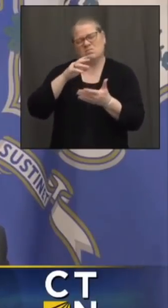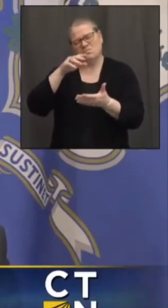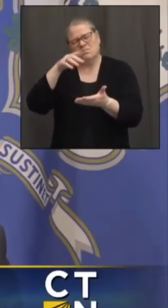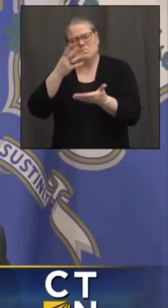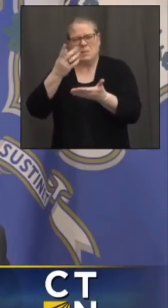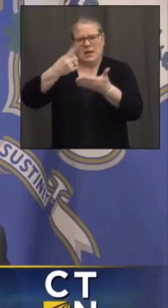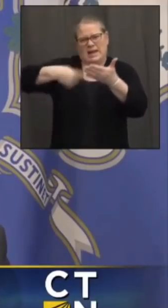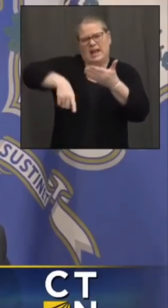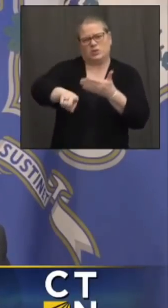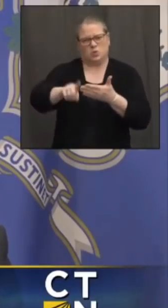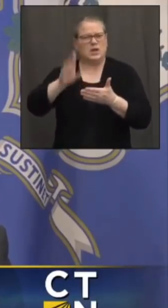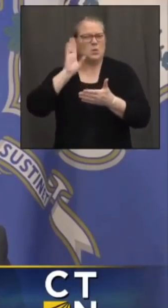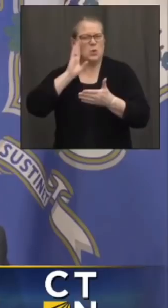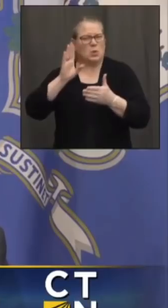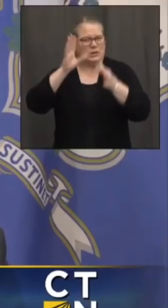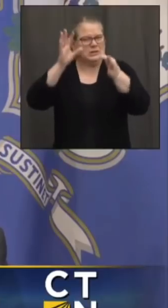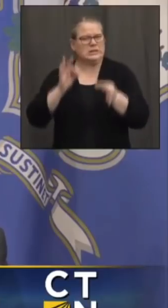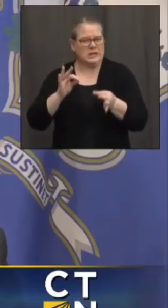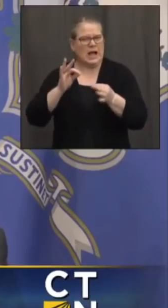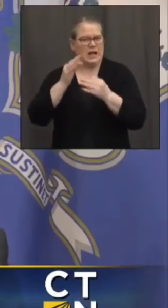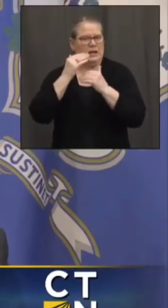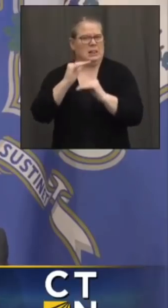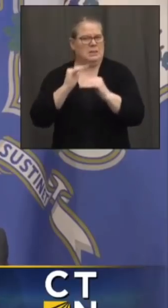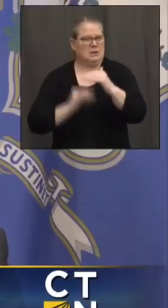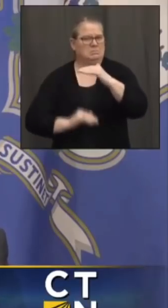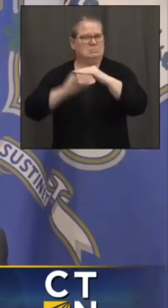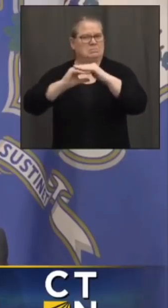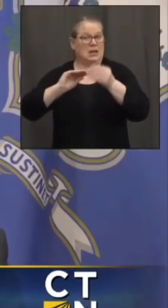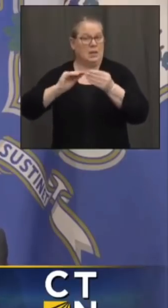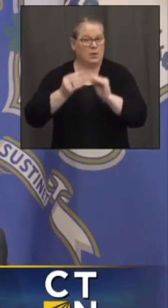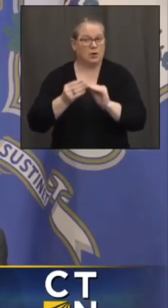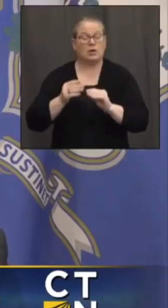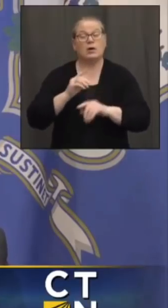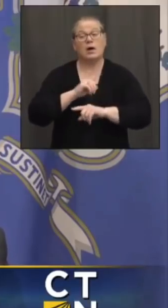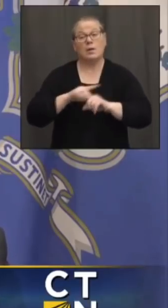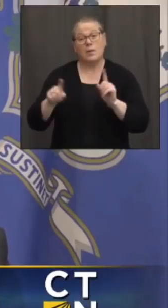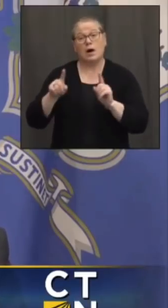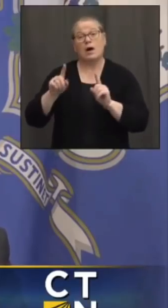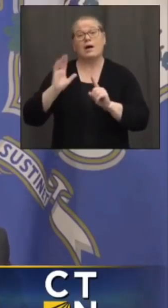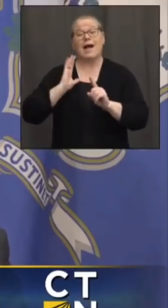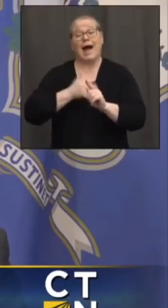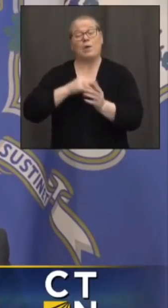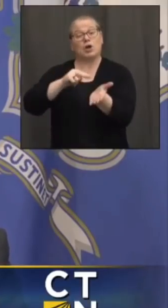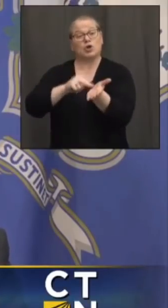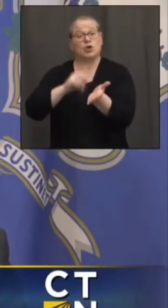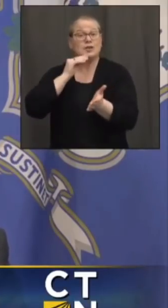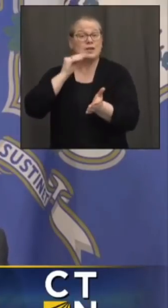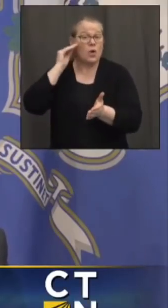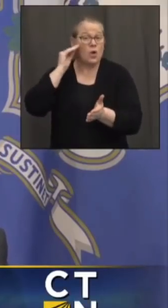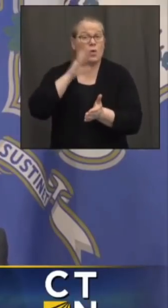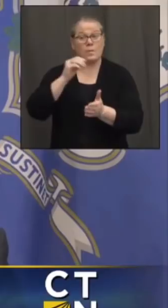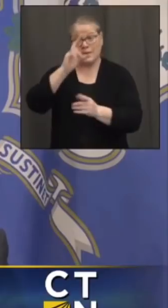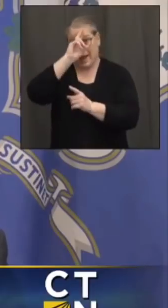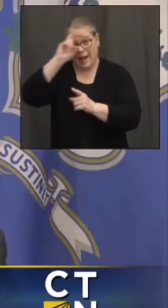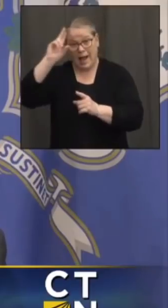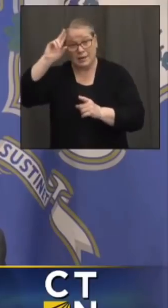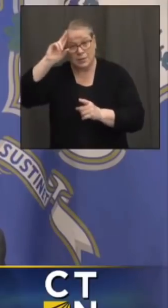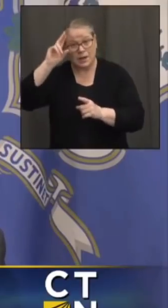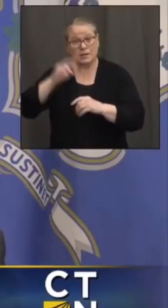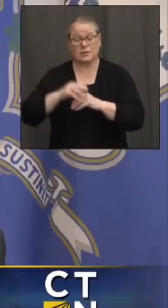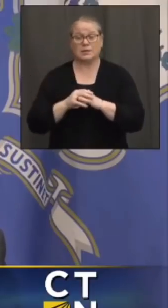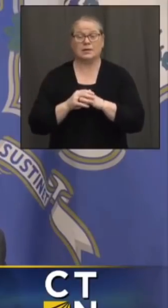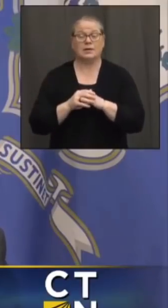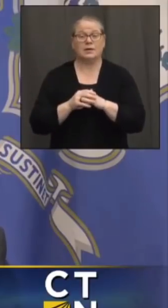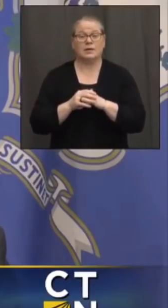not going to extend past on February 9th is for immunity for our nursing homes and hospitals. That